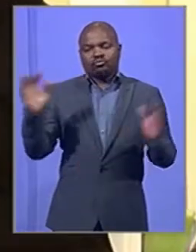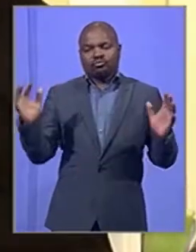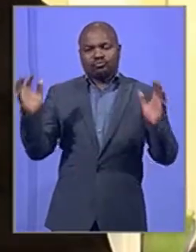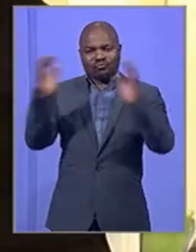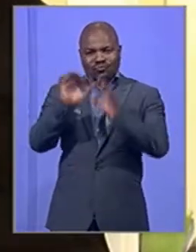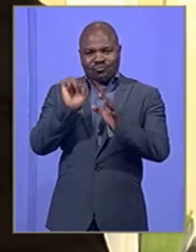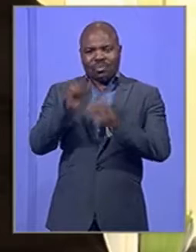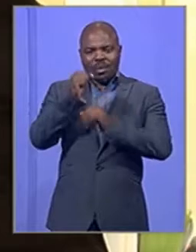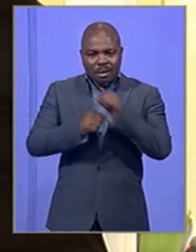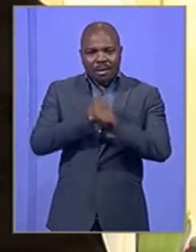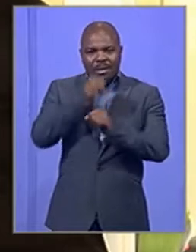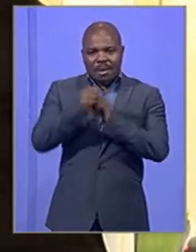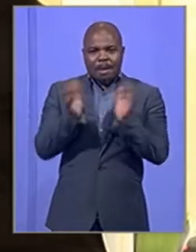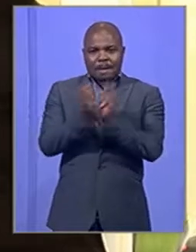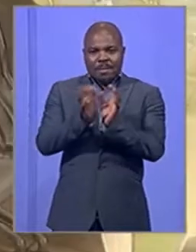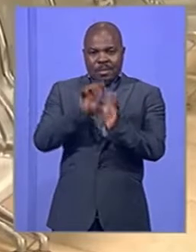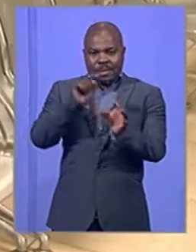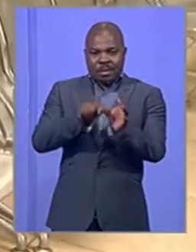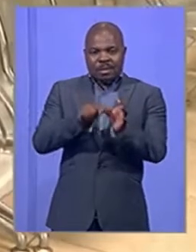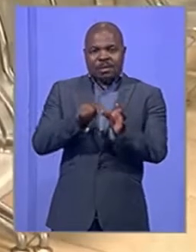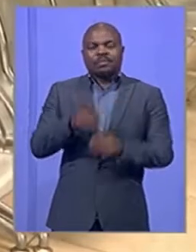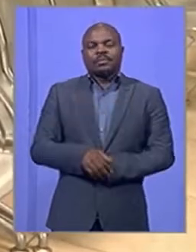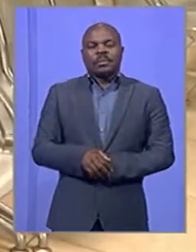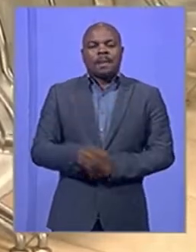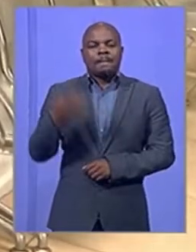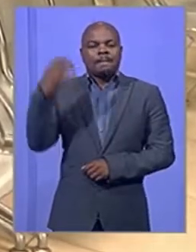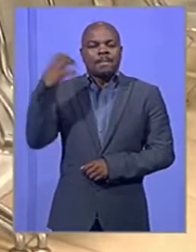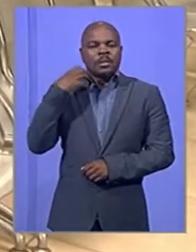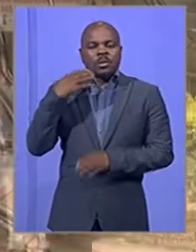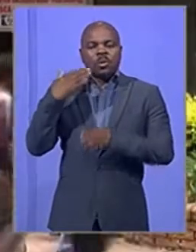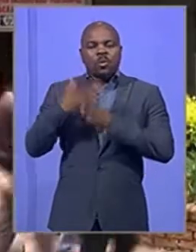yona sa selemo le selemo se tla tshetlelwa puo ke letona